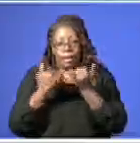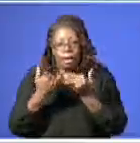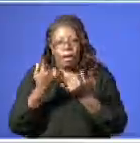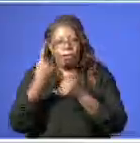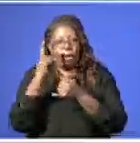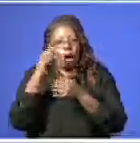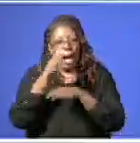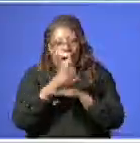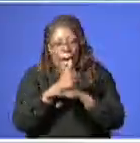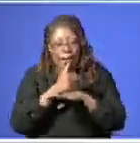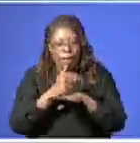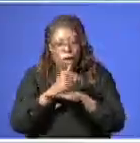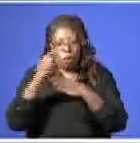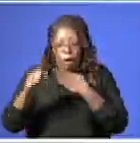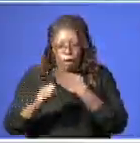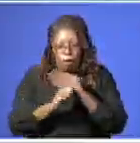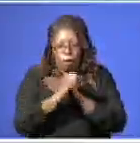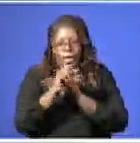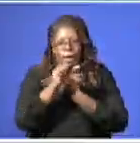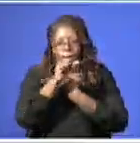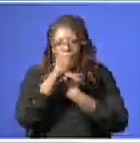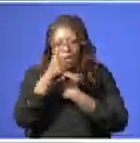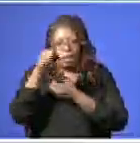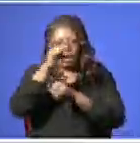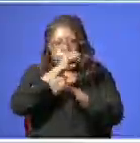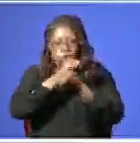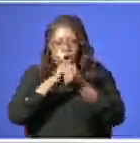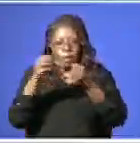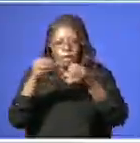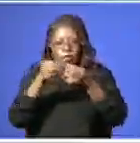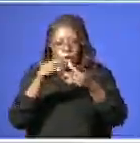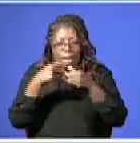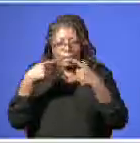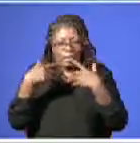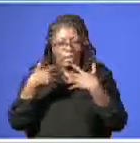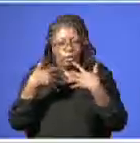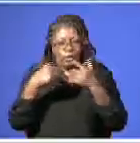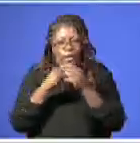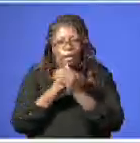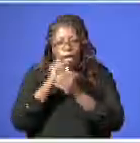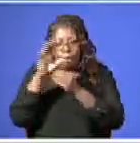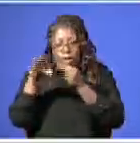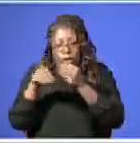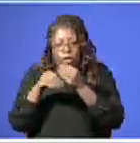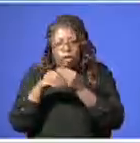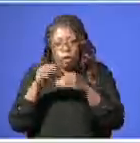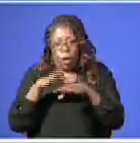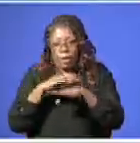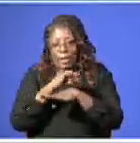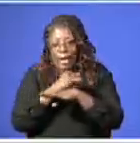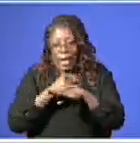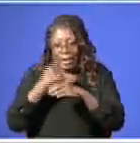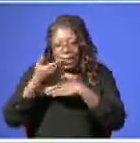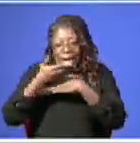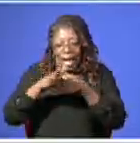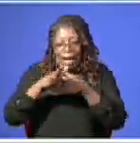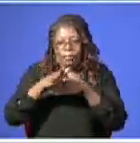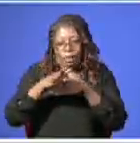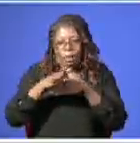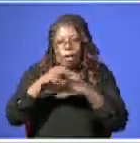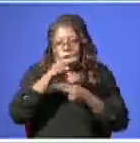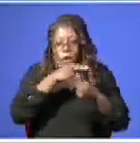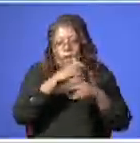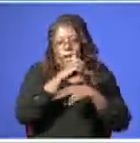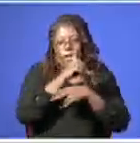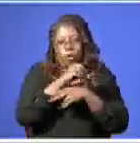yet another storm poses much more than fear, as conditions on the island following Hurricane Dorian make residents much more